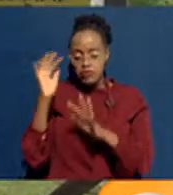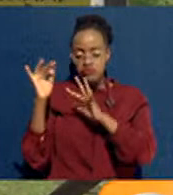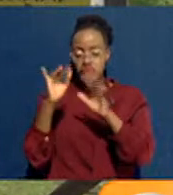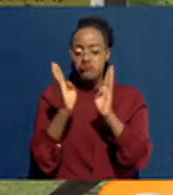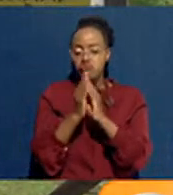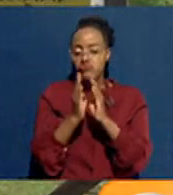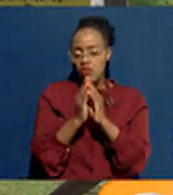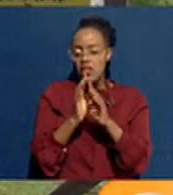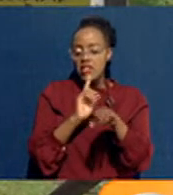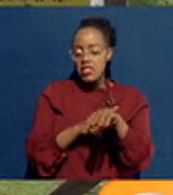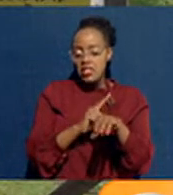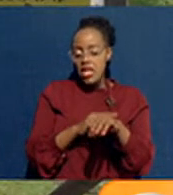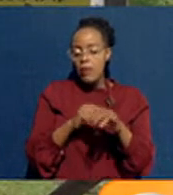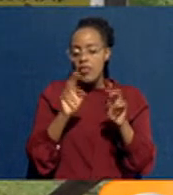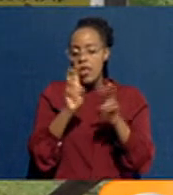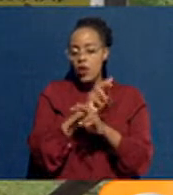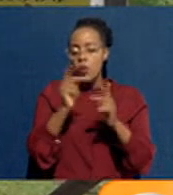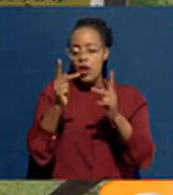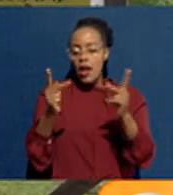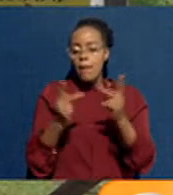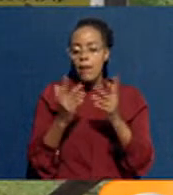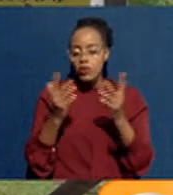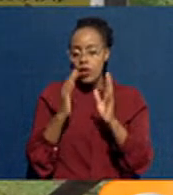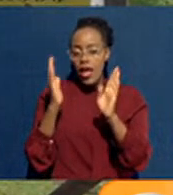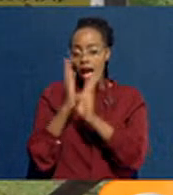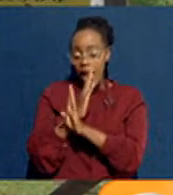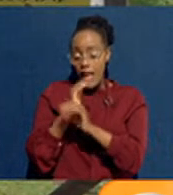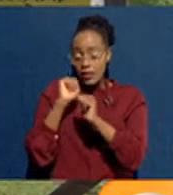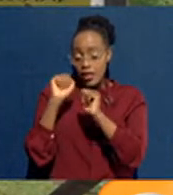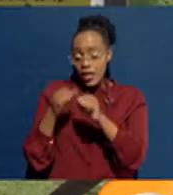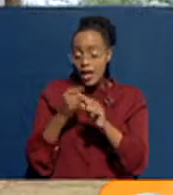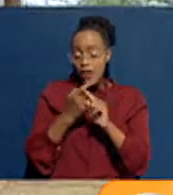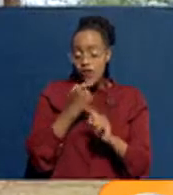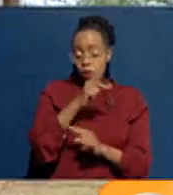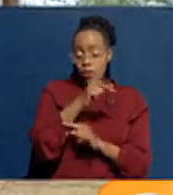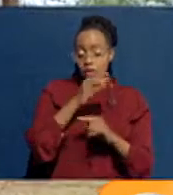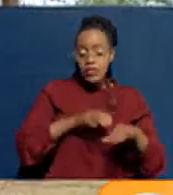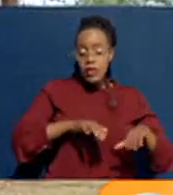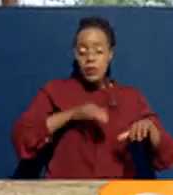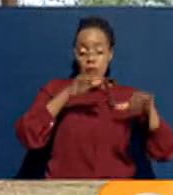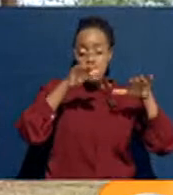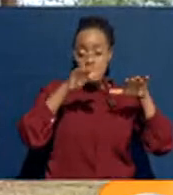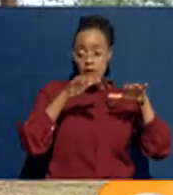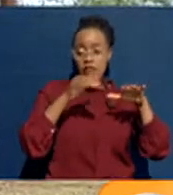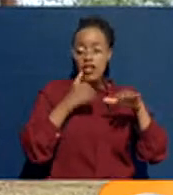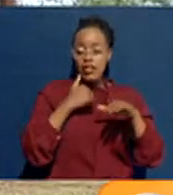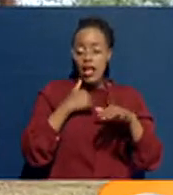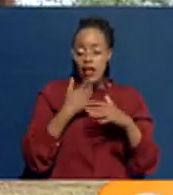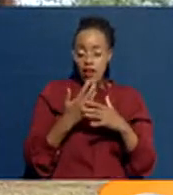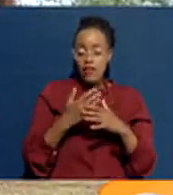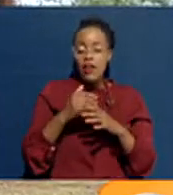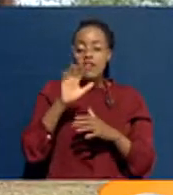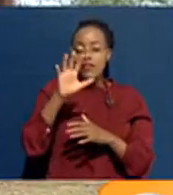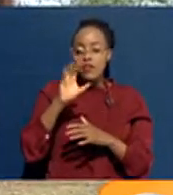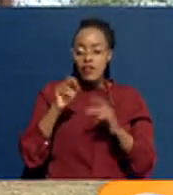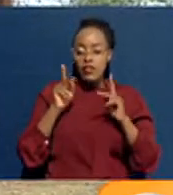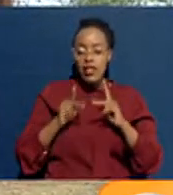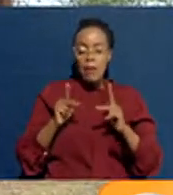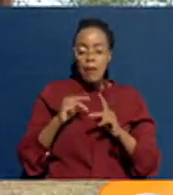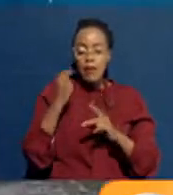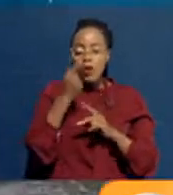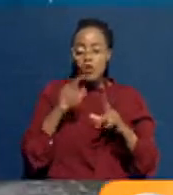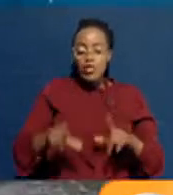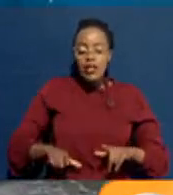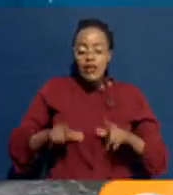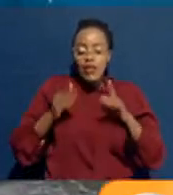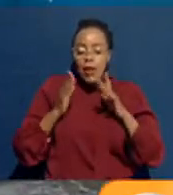they seek higher ground to escape the deluge. With a hall designed to host about 50 people, it will be survival for